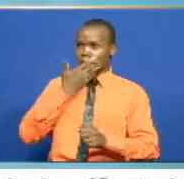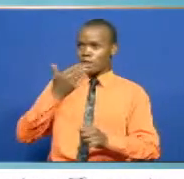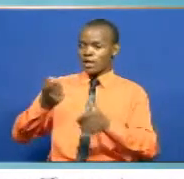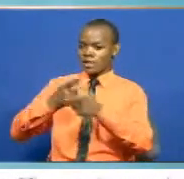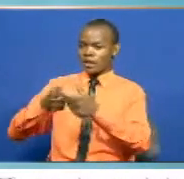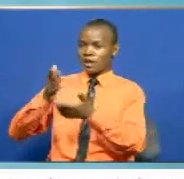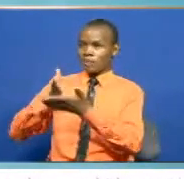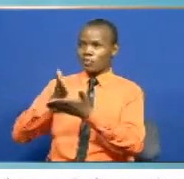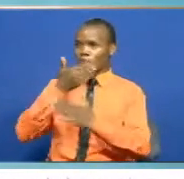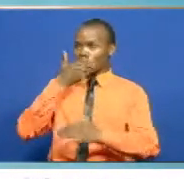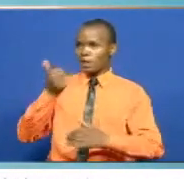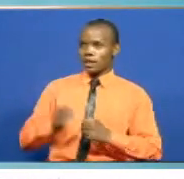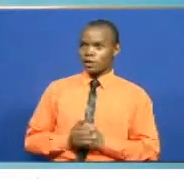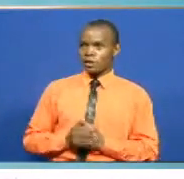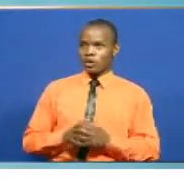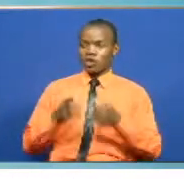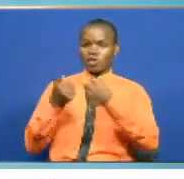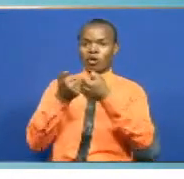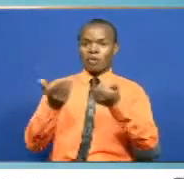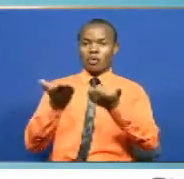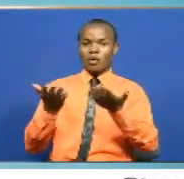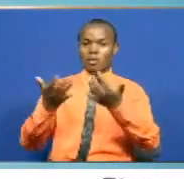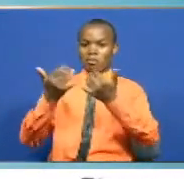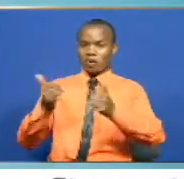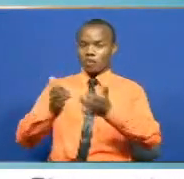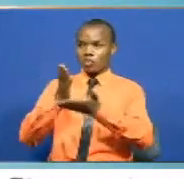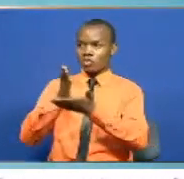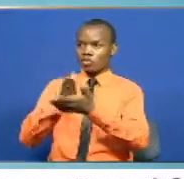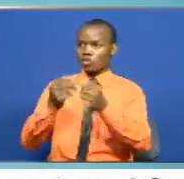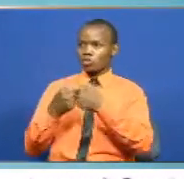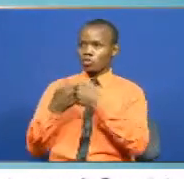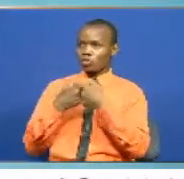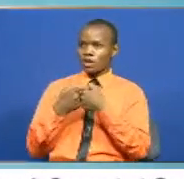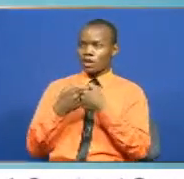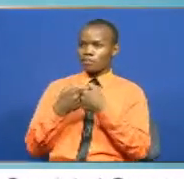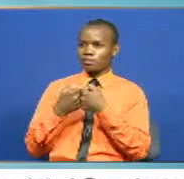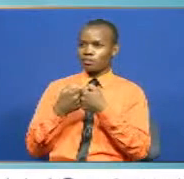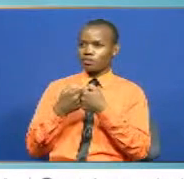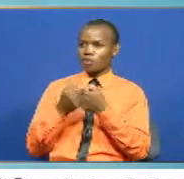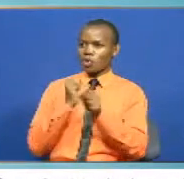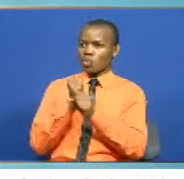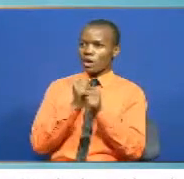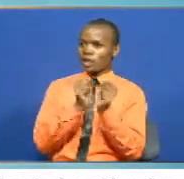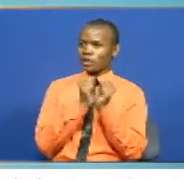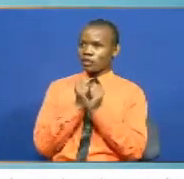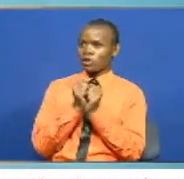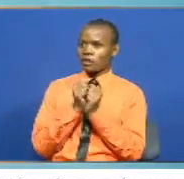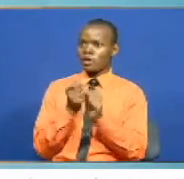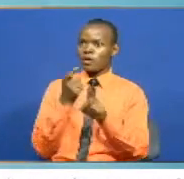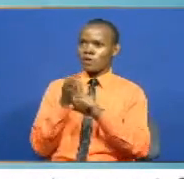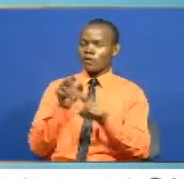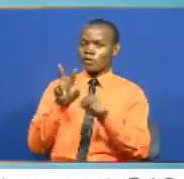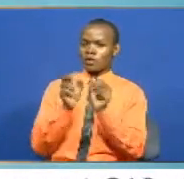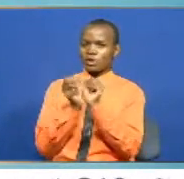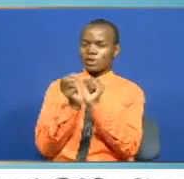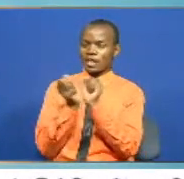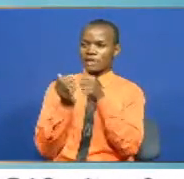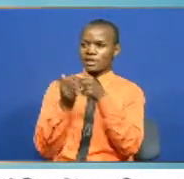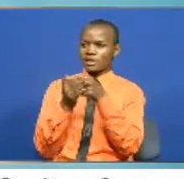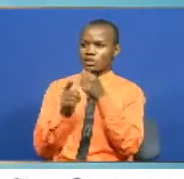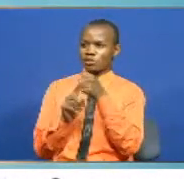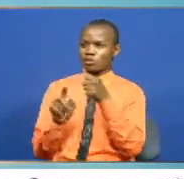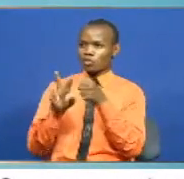these competitions that we have been playing, we have been together for so long, since 2019, 2018, you